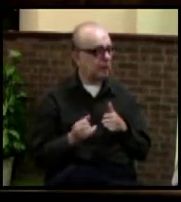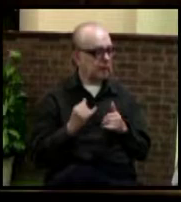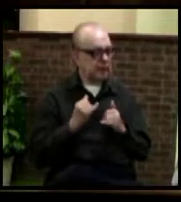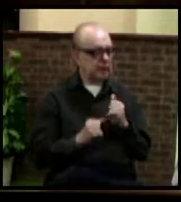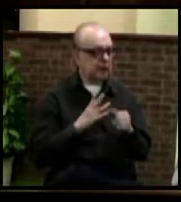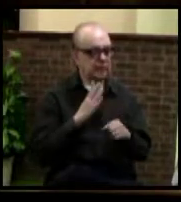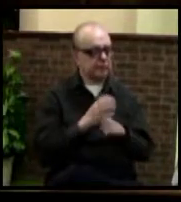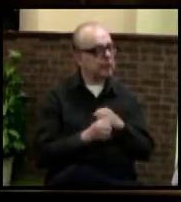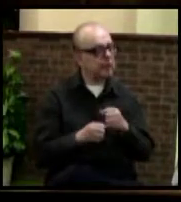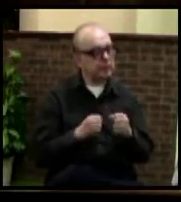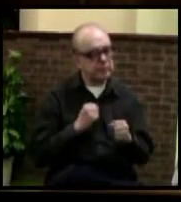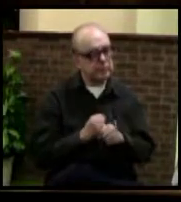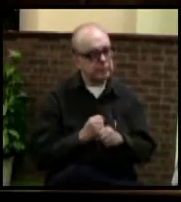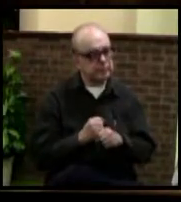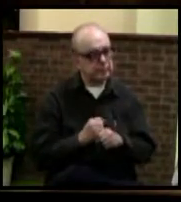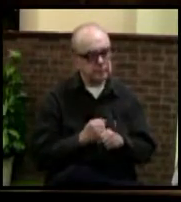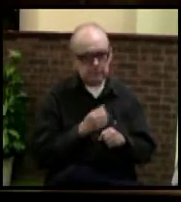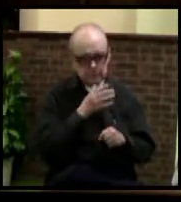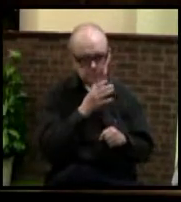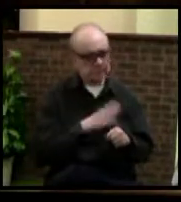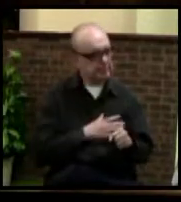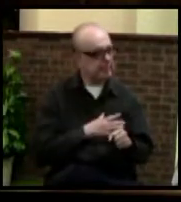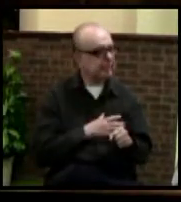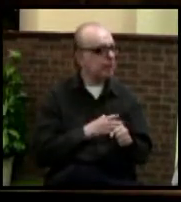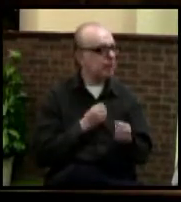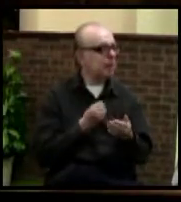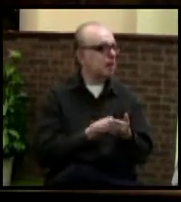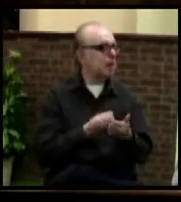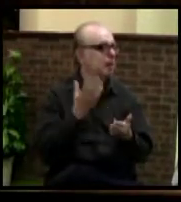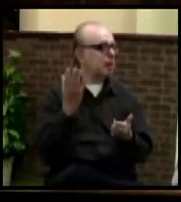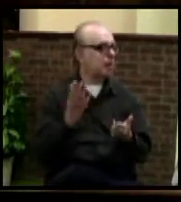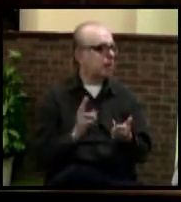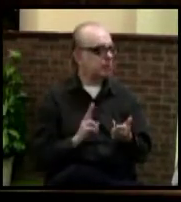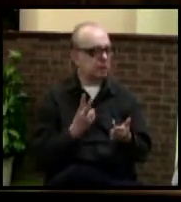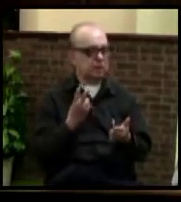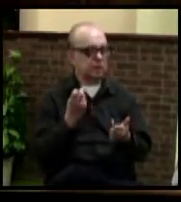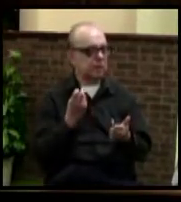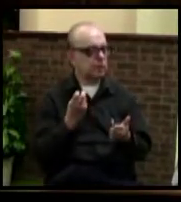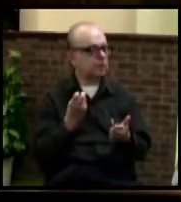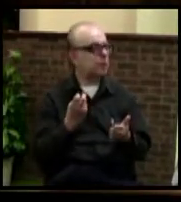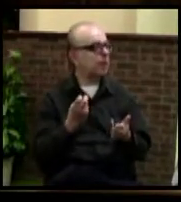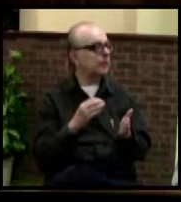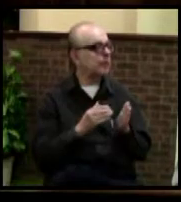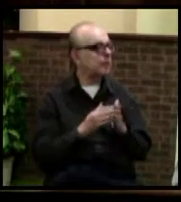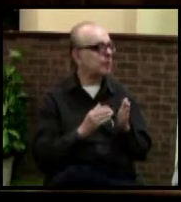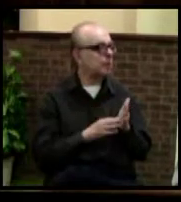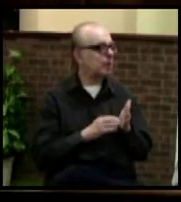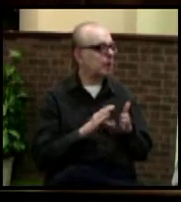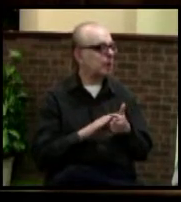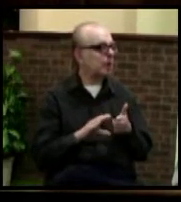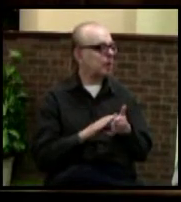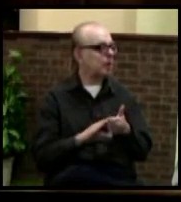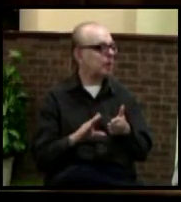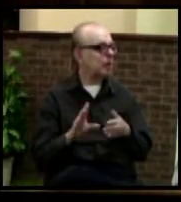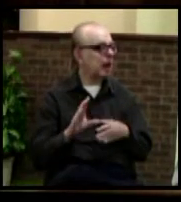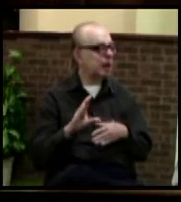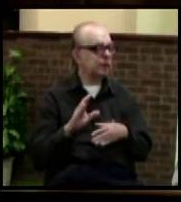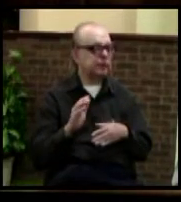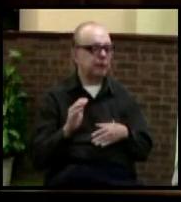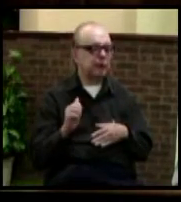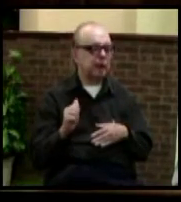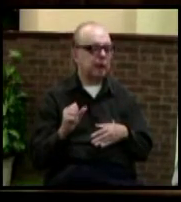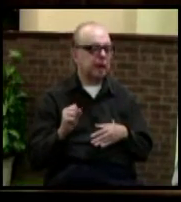last 5 years, she has spent $12 million at a casino.